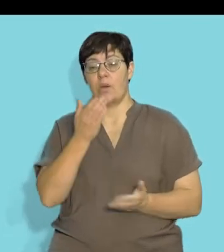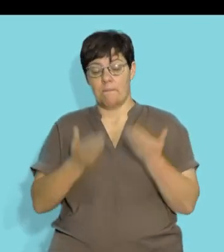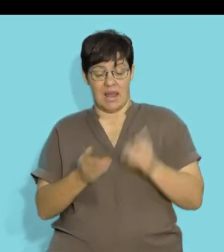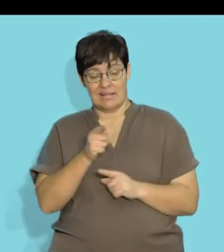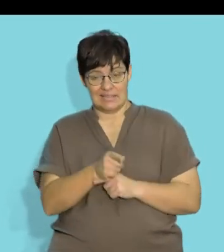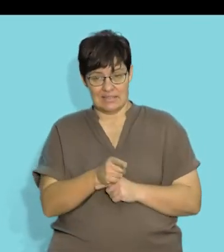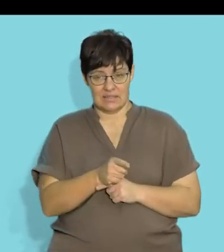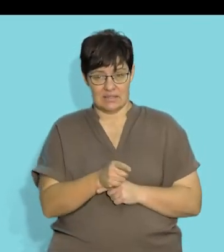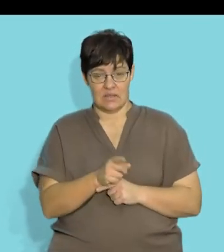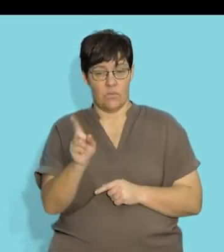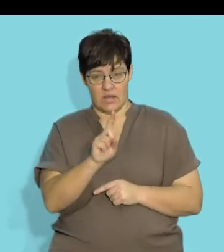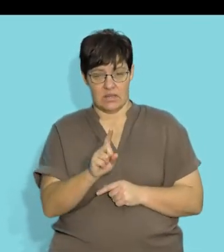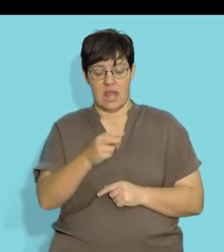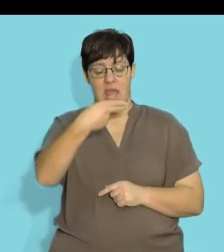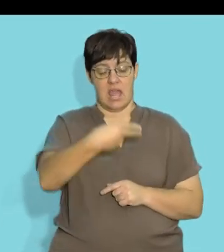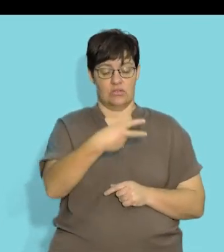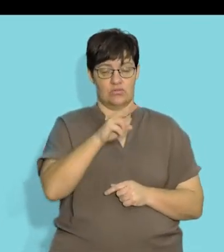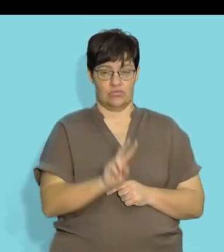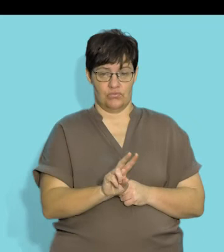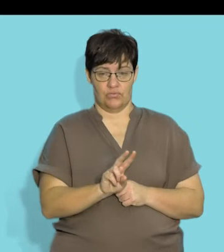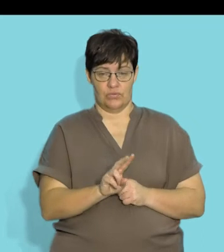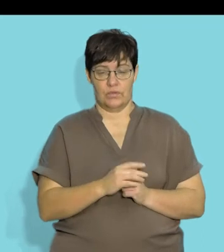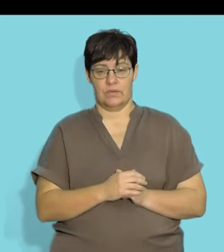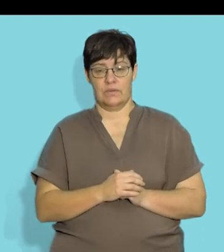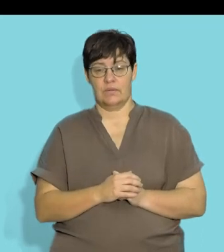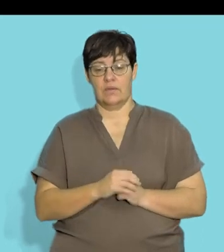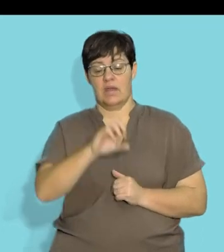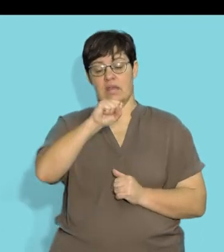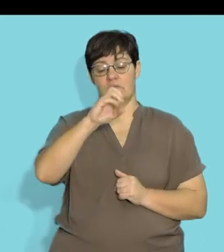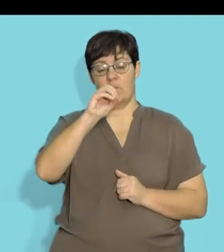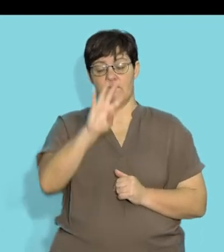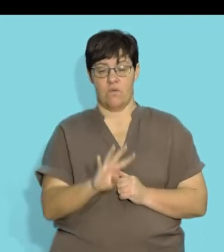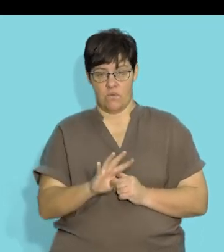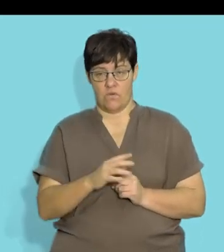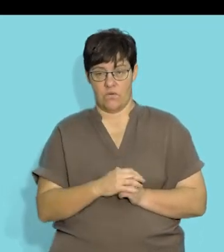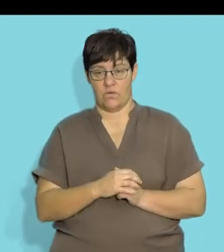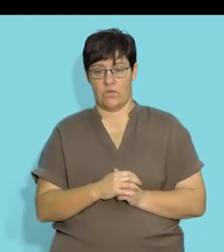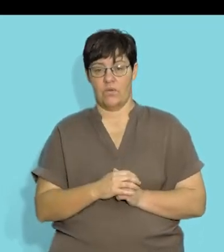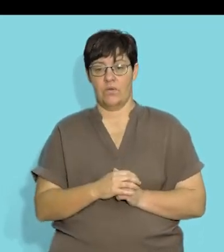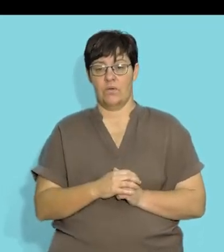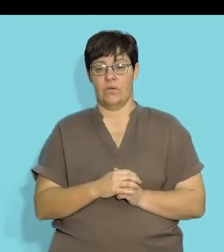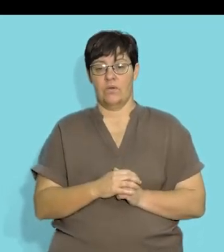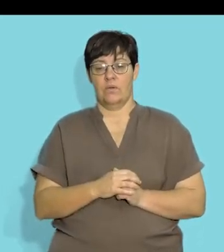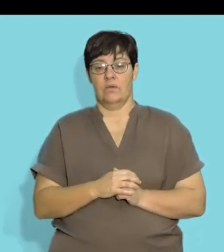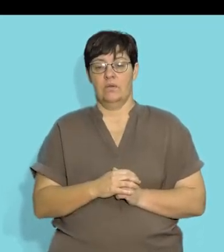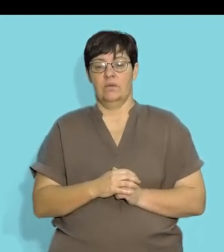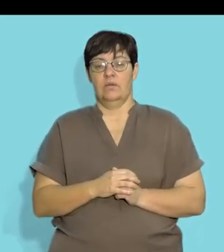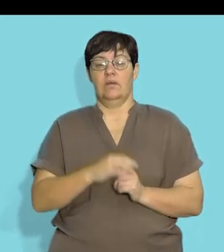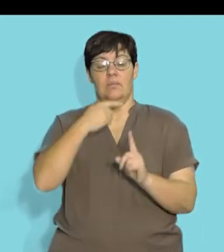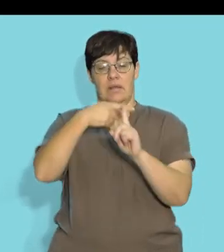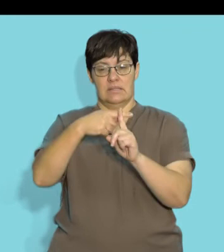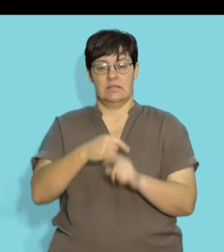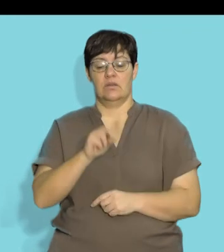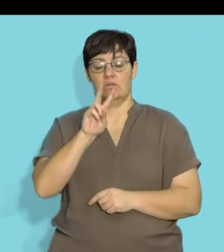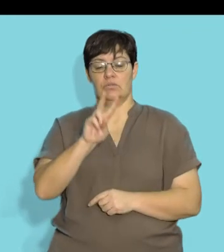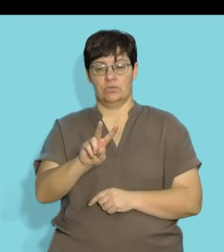then becomes H2, okay, SO4, that's the sulfuric acid, okay, plus